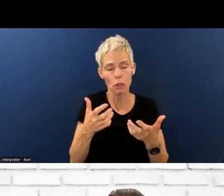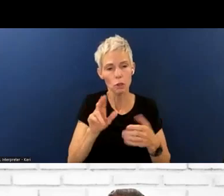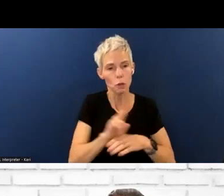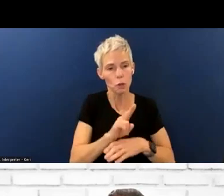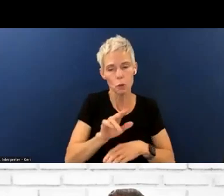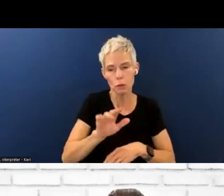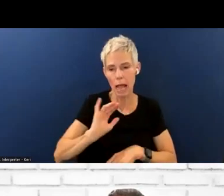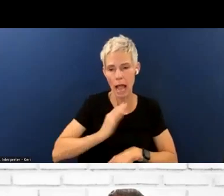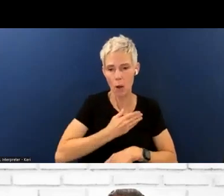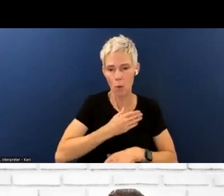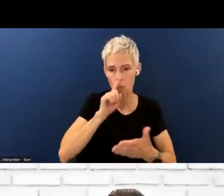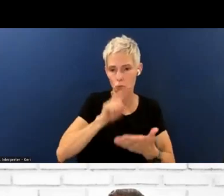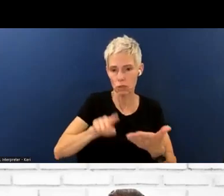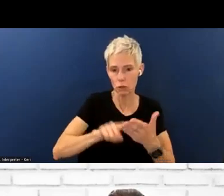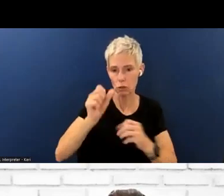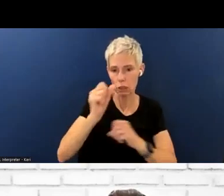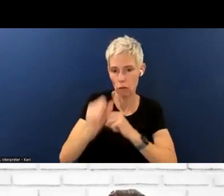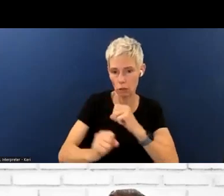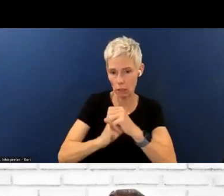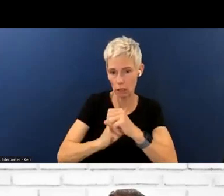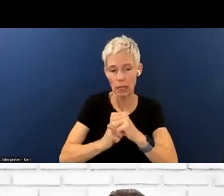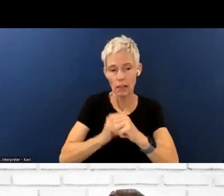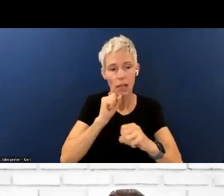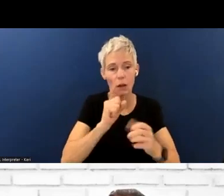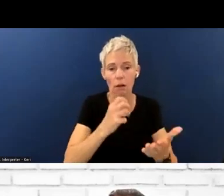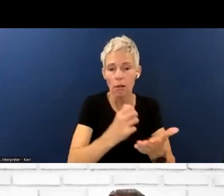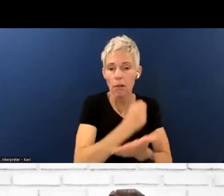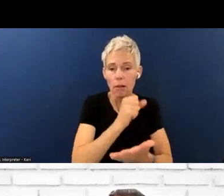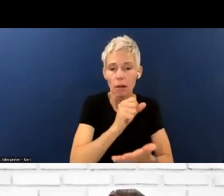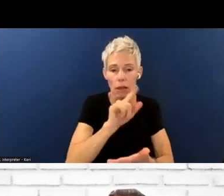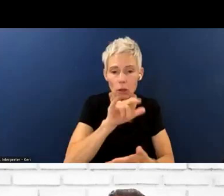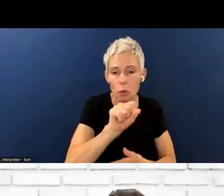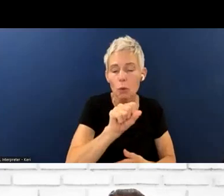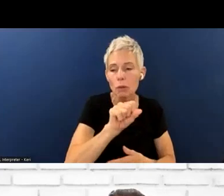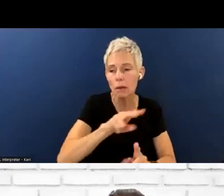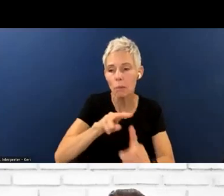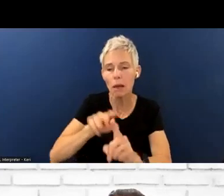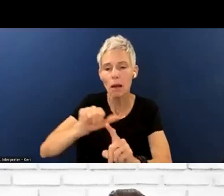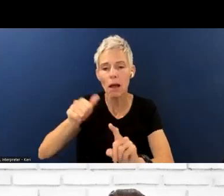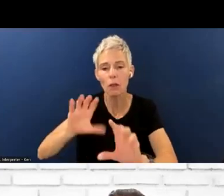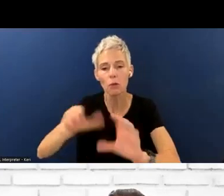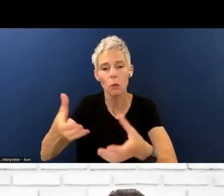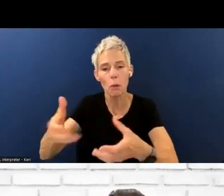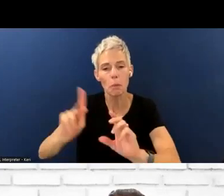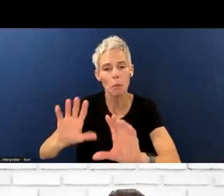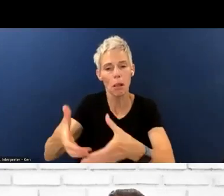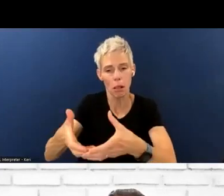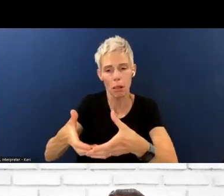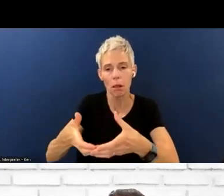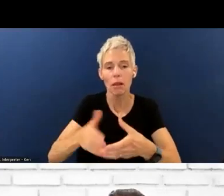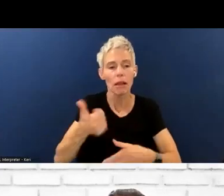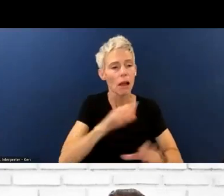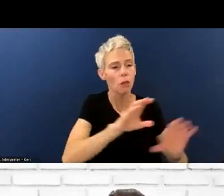research could take those tools and instruments and apply them to other populations. And so, other groups that we talked